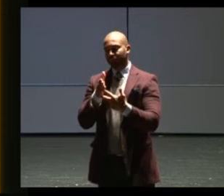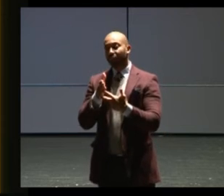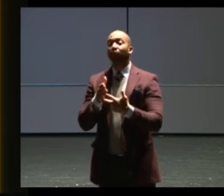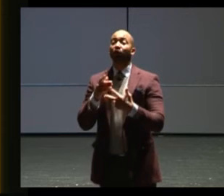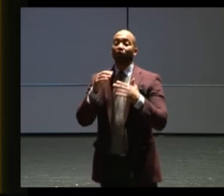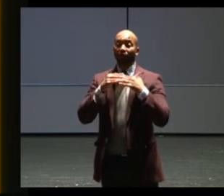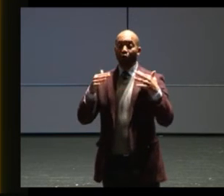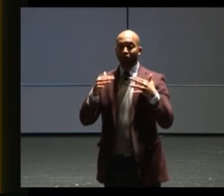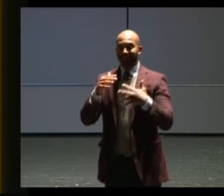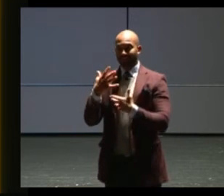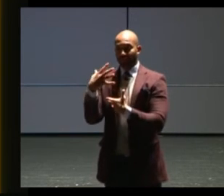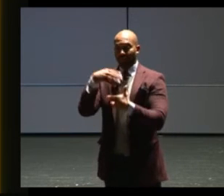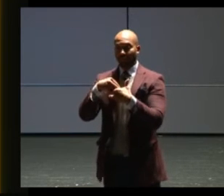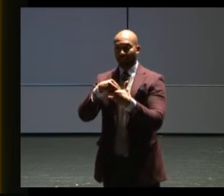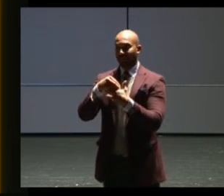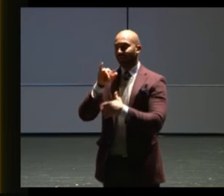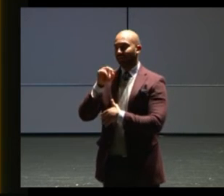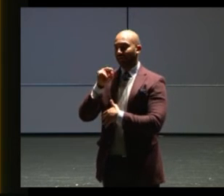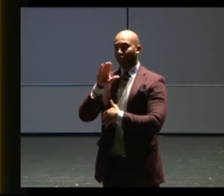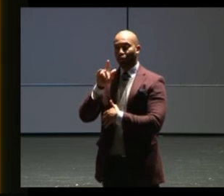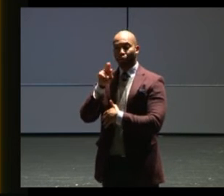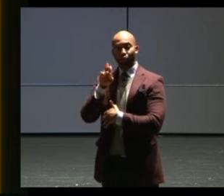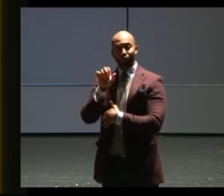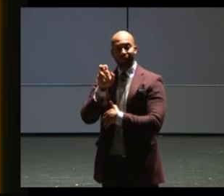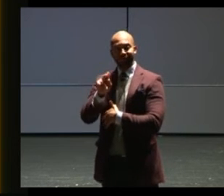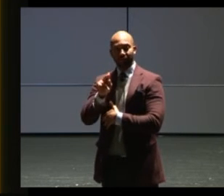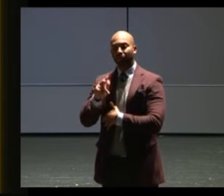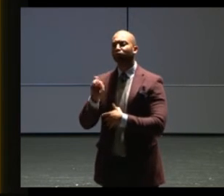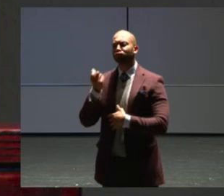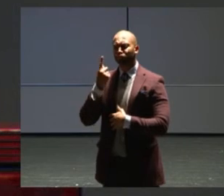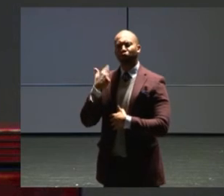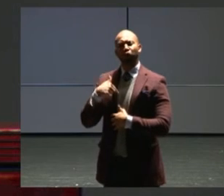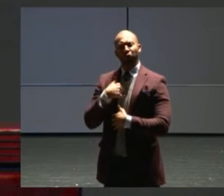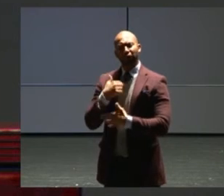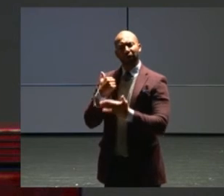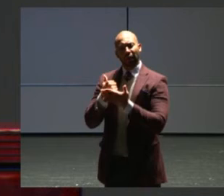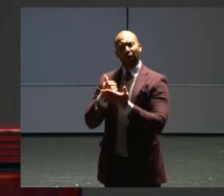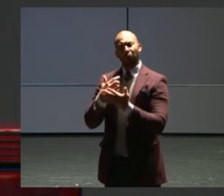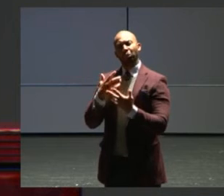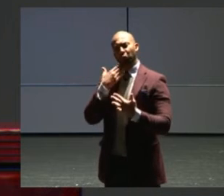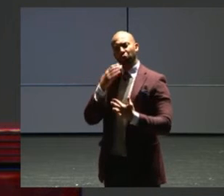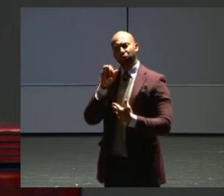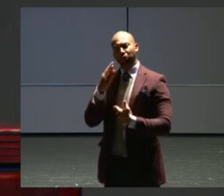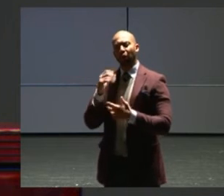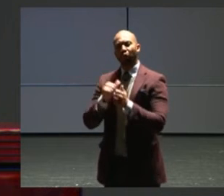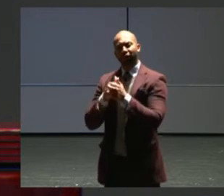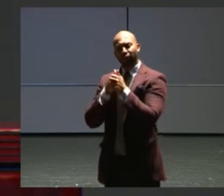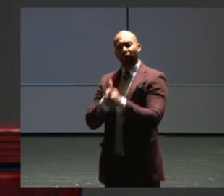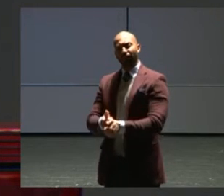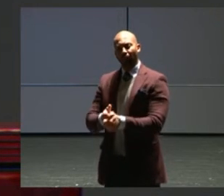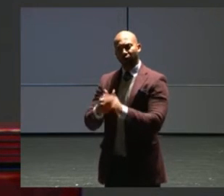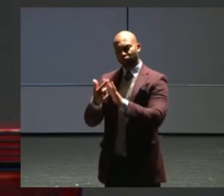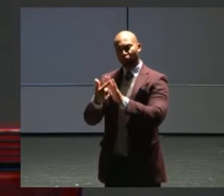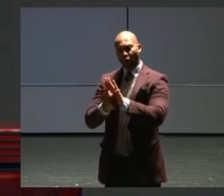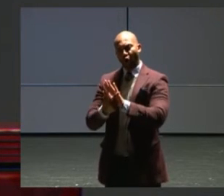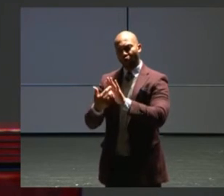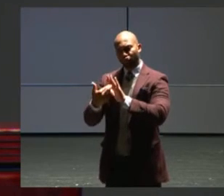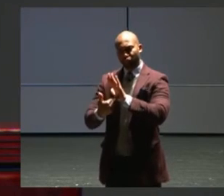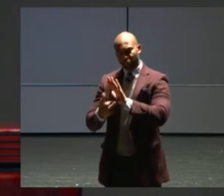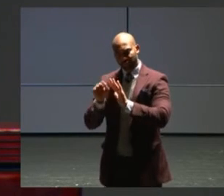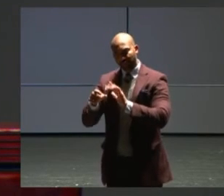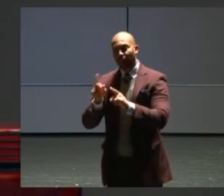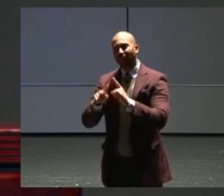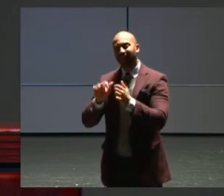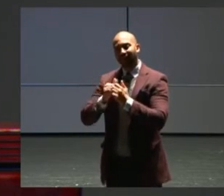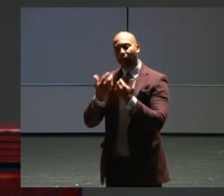side of things. So if we stand back and we recognize we've done a great job with compliance, but we want to really go beyond that and talk about ways in which